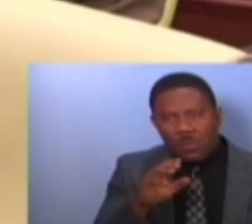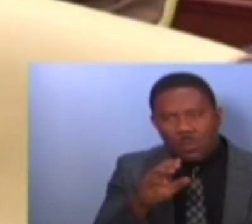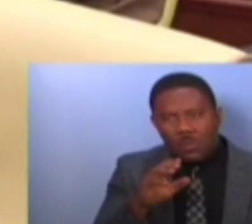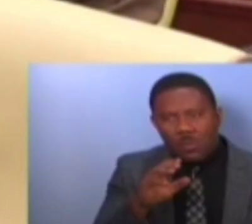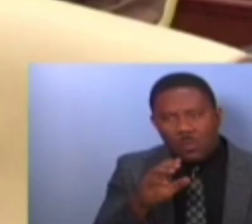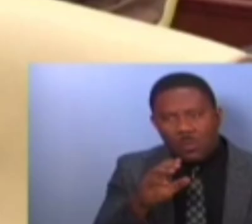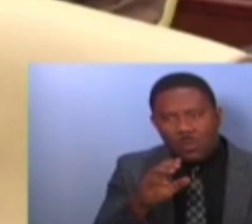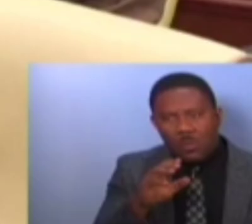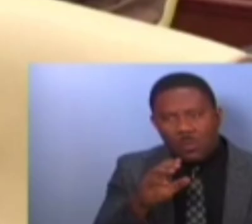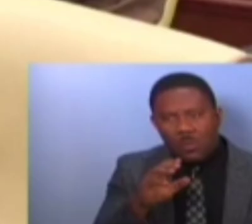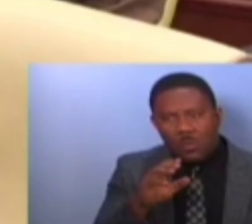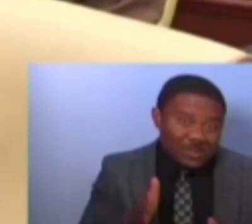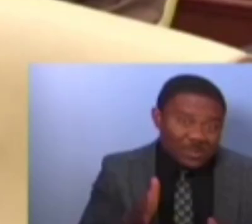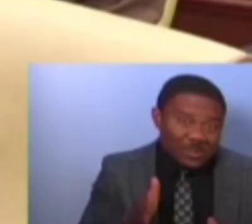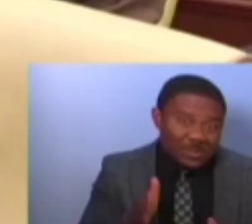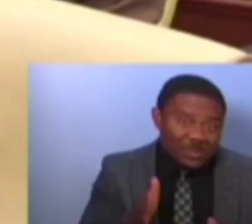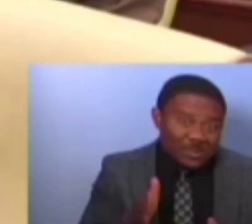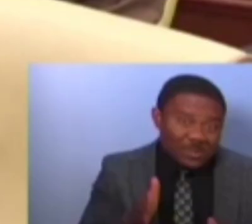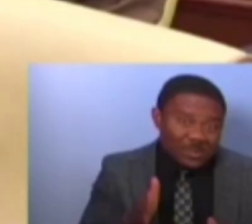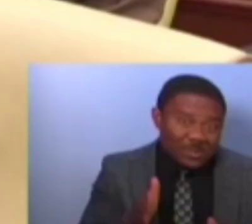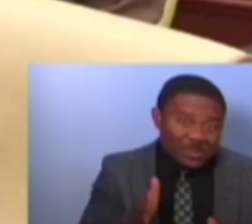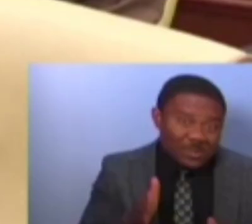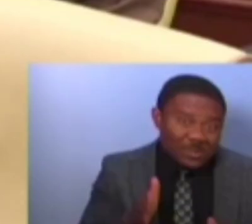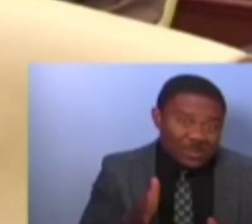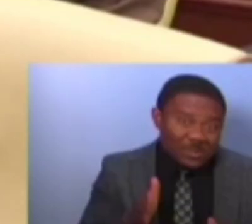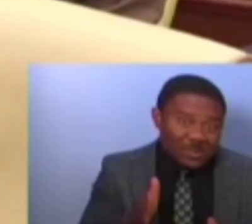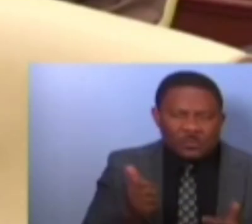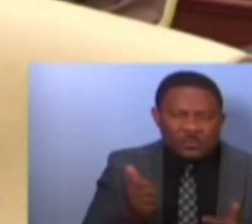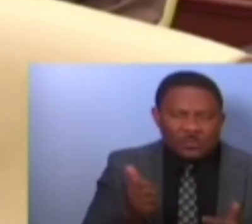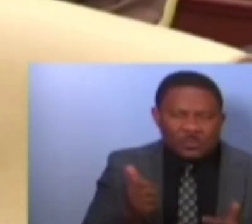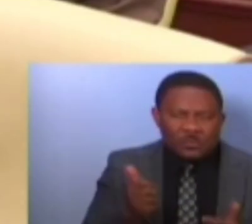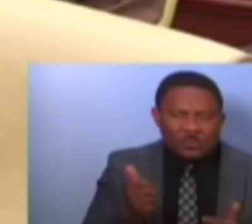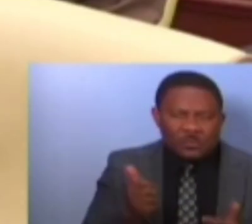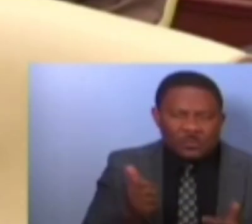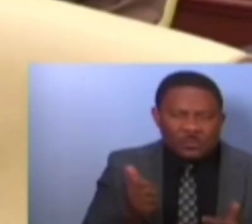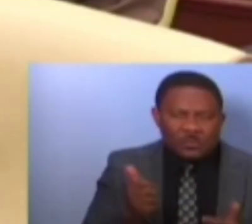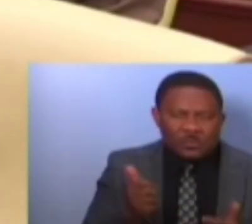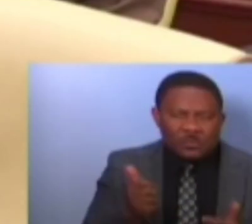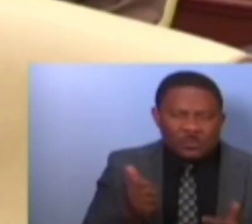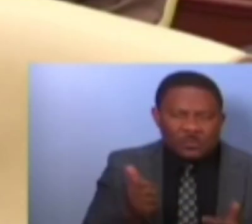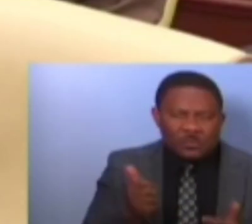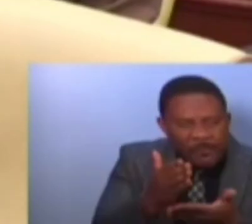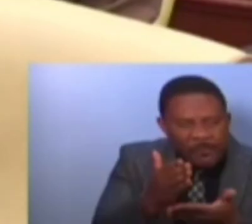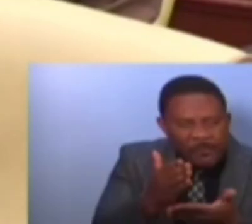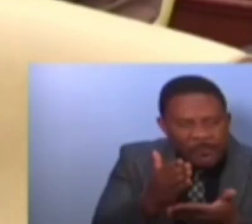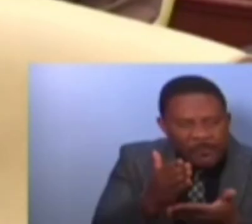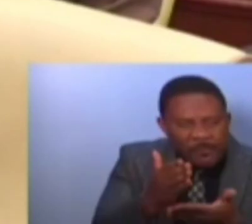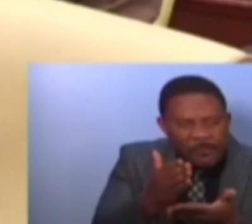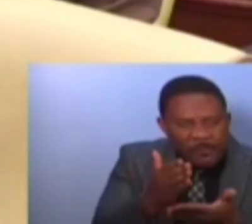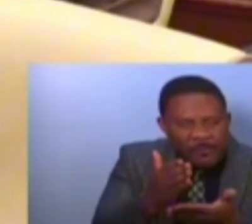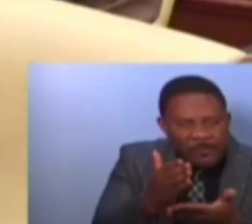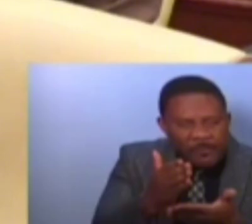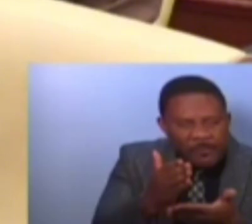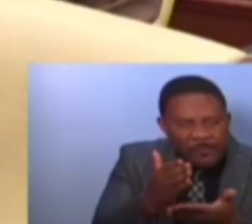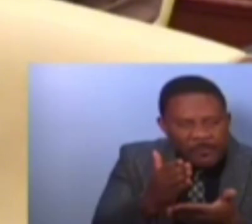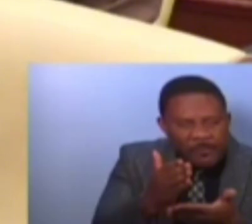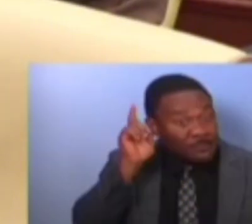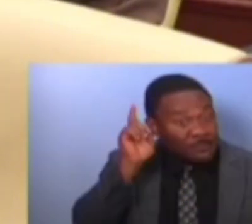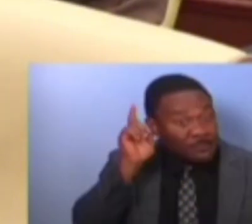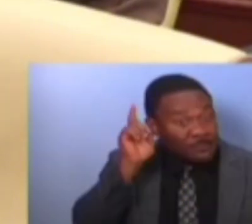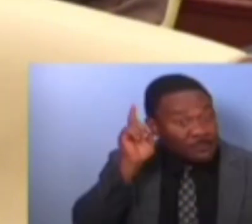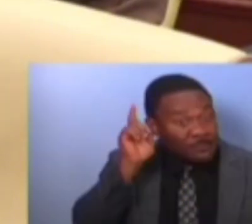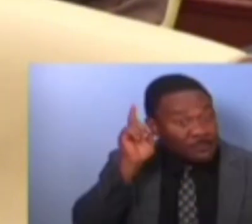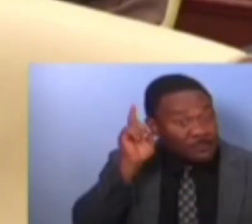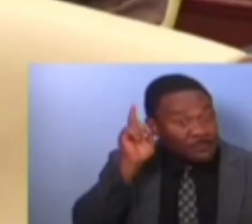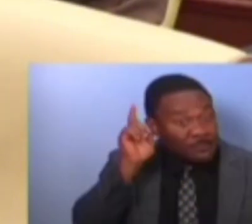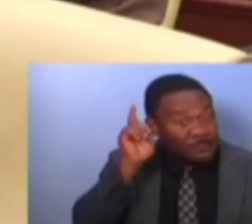or amendment, except that this may be without limiting the right of the member to speak later at a later stage